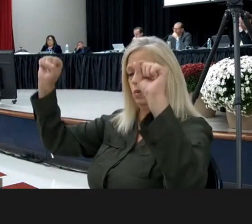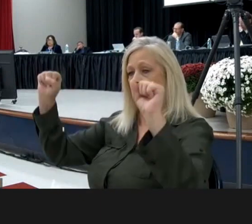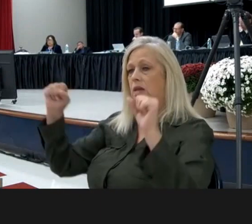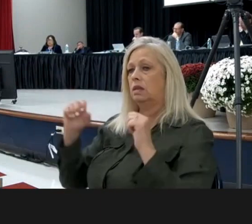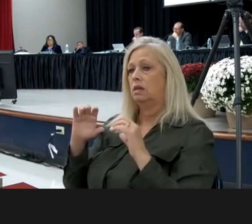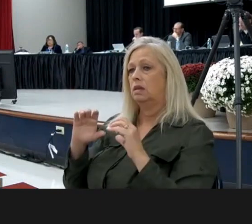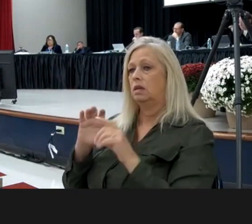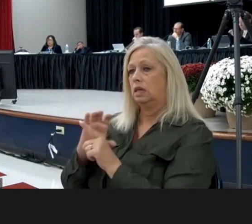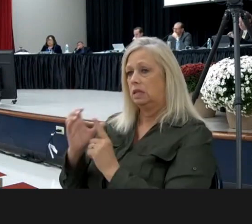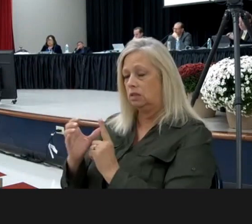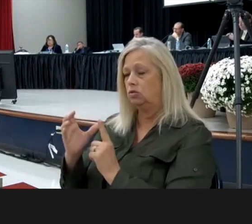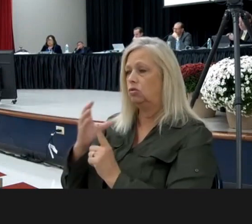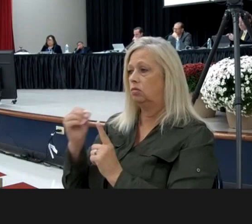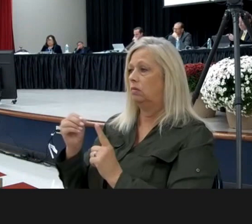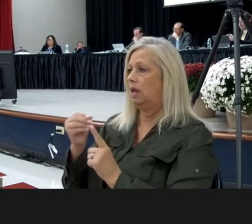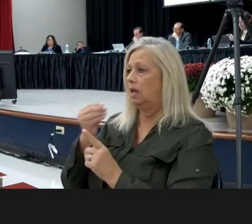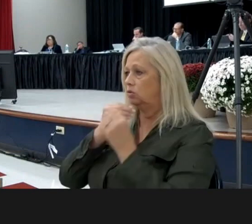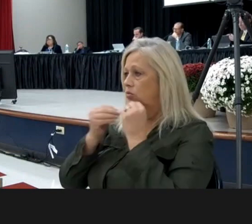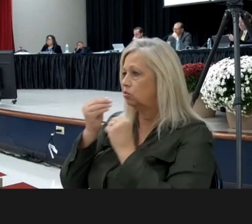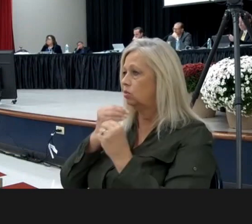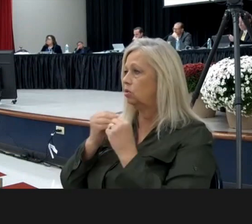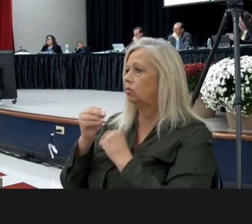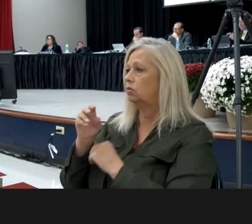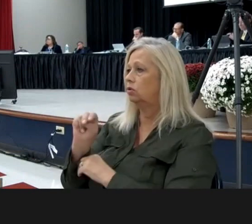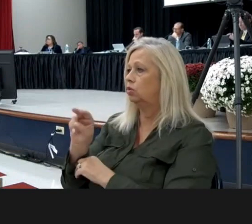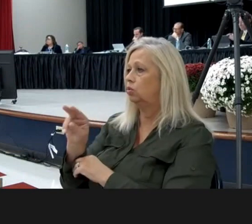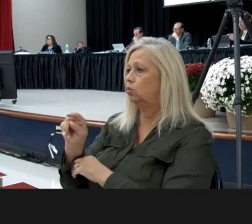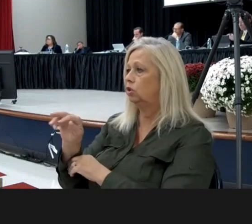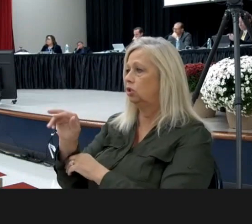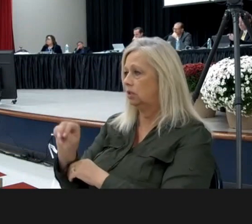training and treatment, and nutrition.